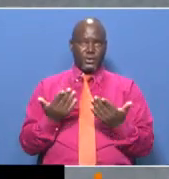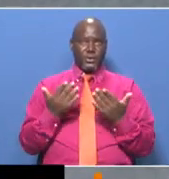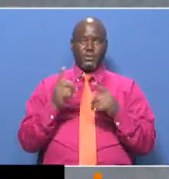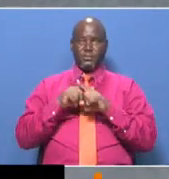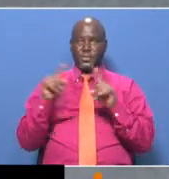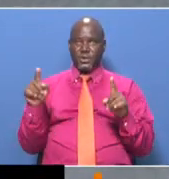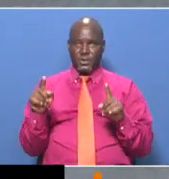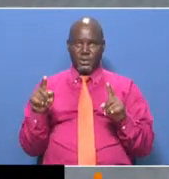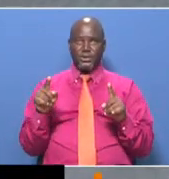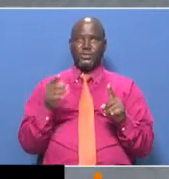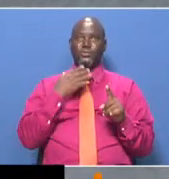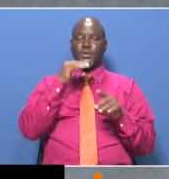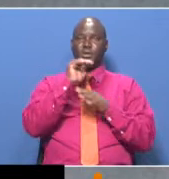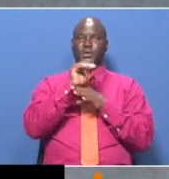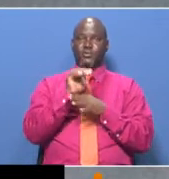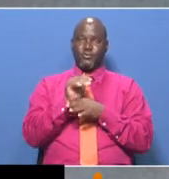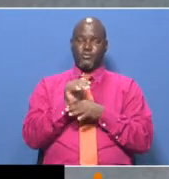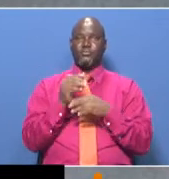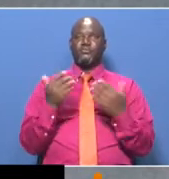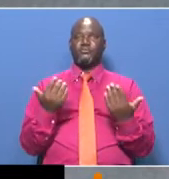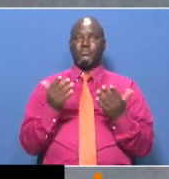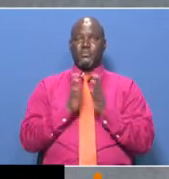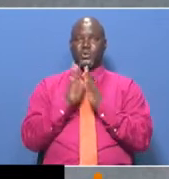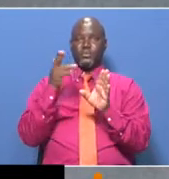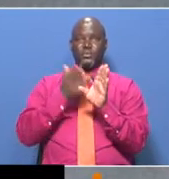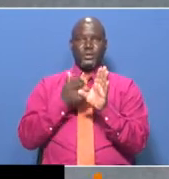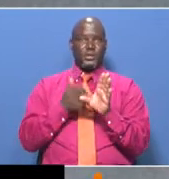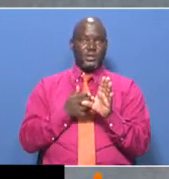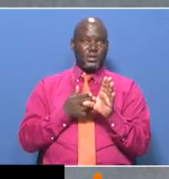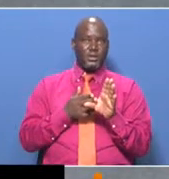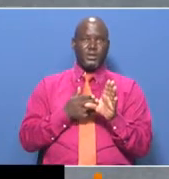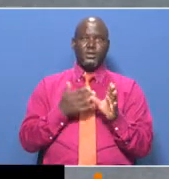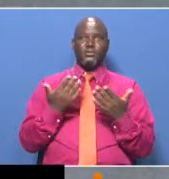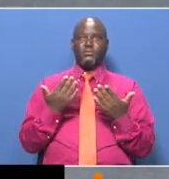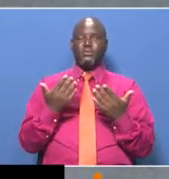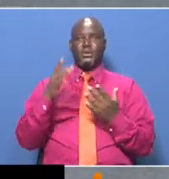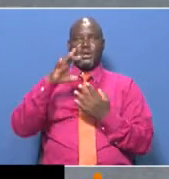However, I would like to call out the fact that public participation is on